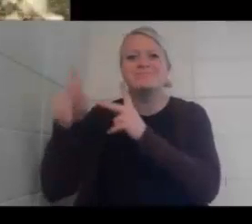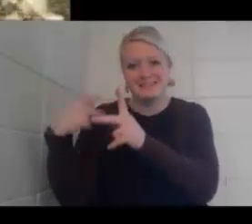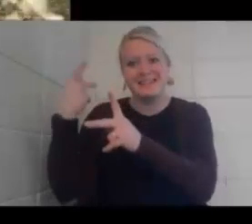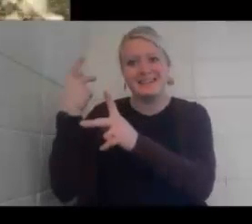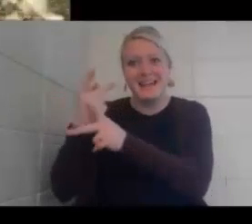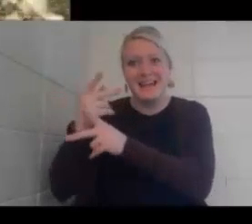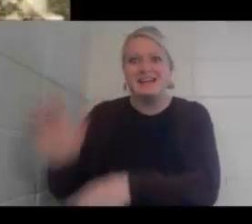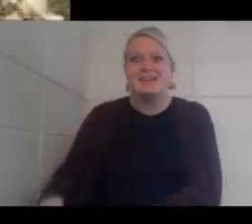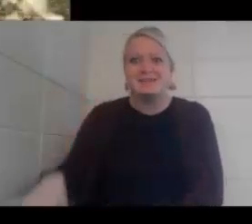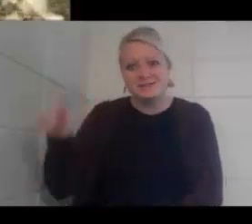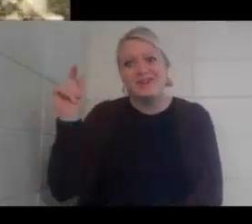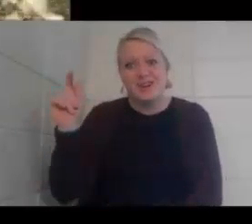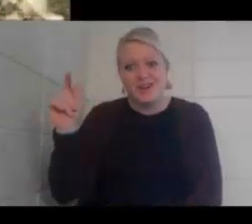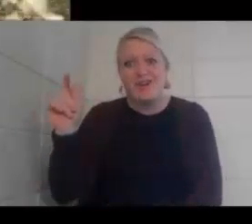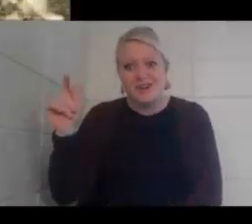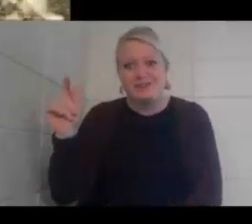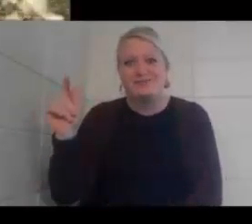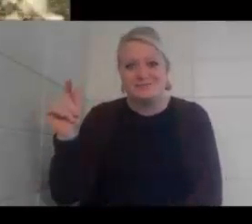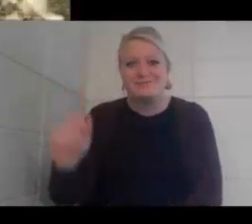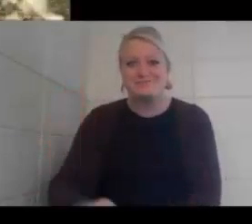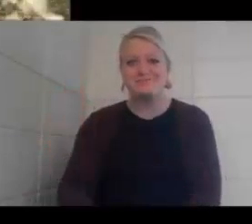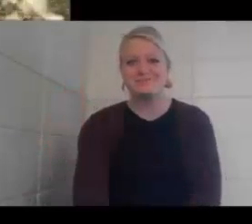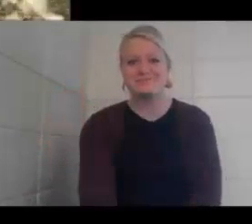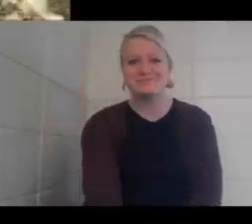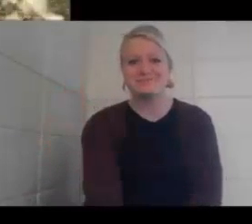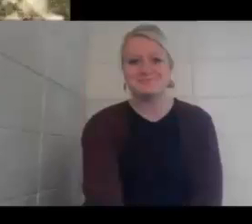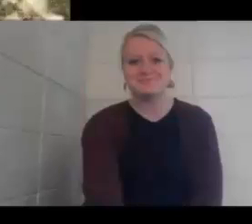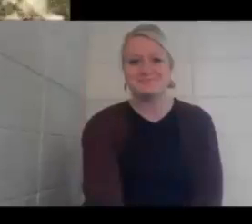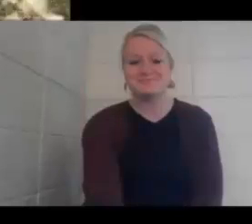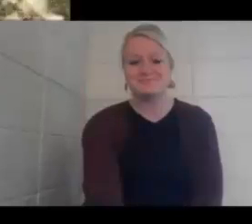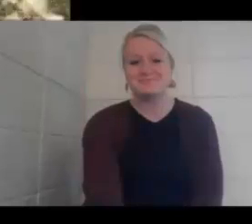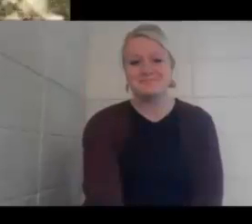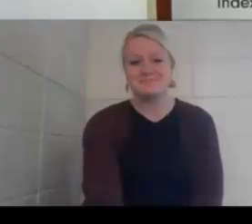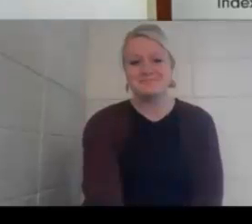What does that mean? It means what kind of dog they are.